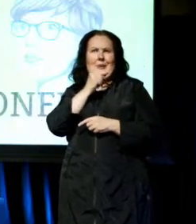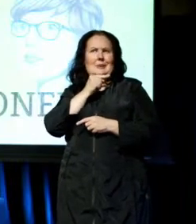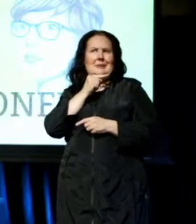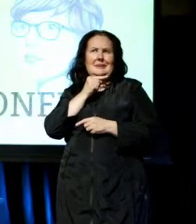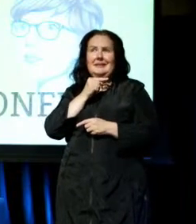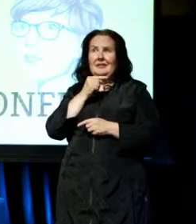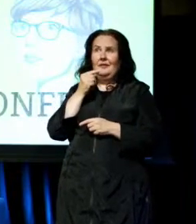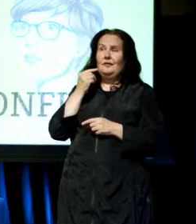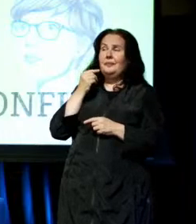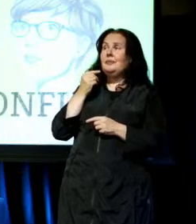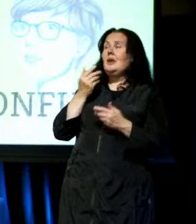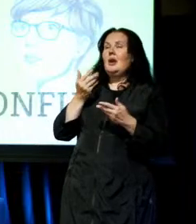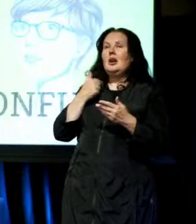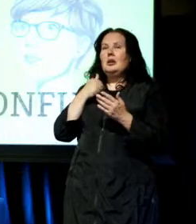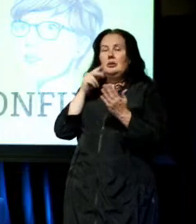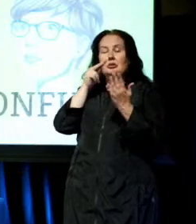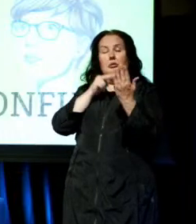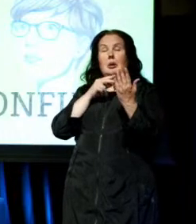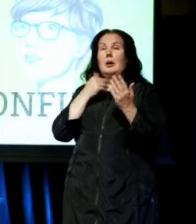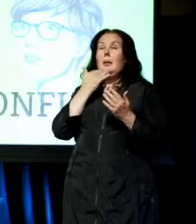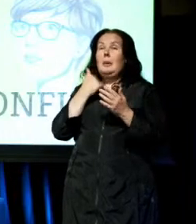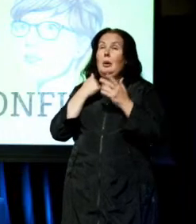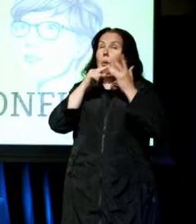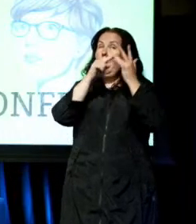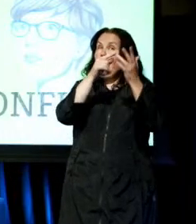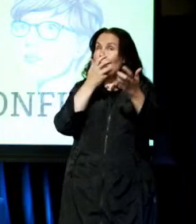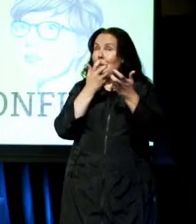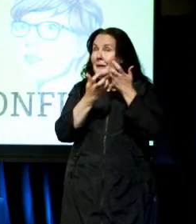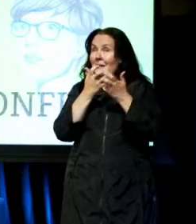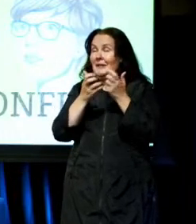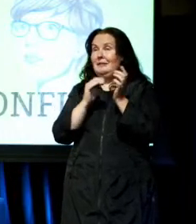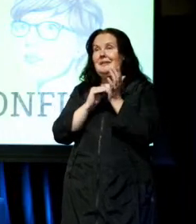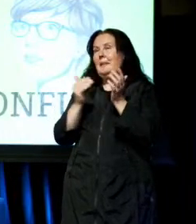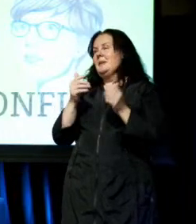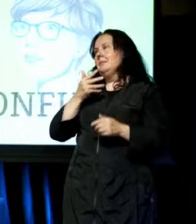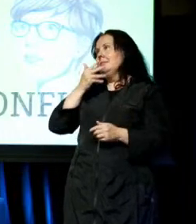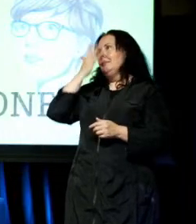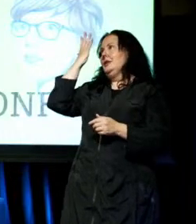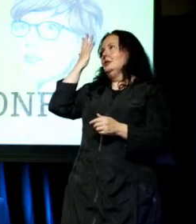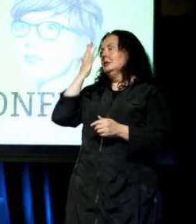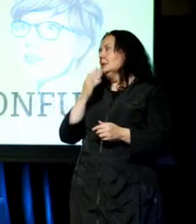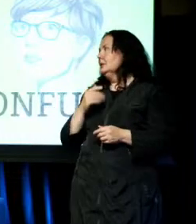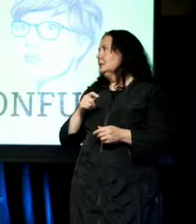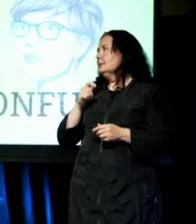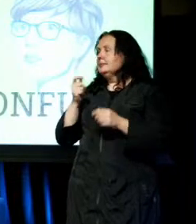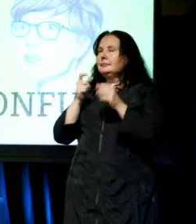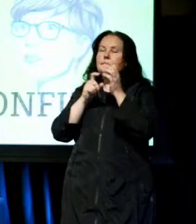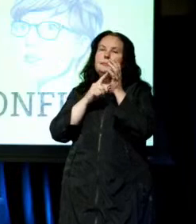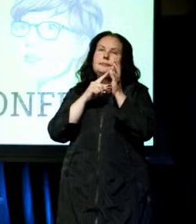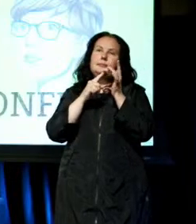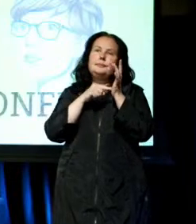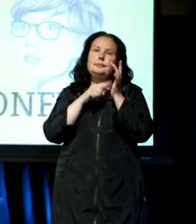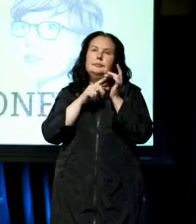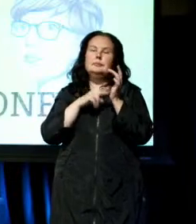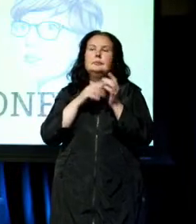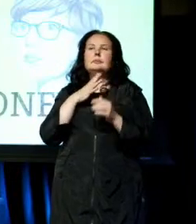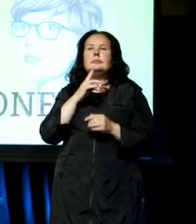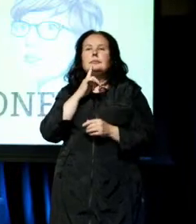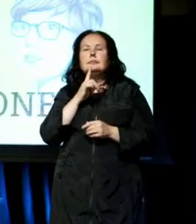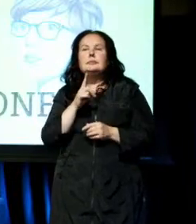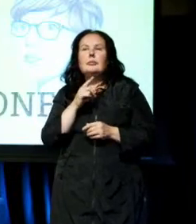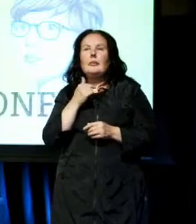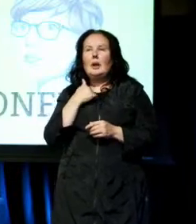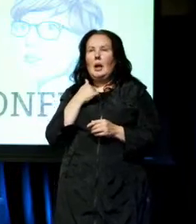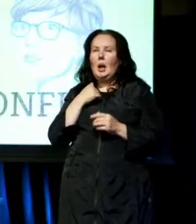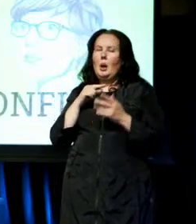I'm not going to read out my hex debt right now, but it is embarrassing. I've tried to forget mine. But I just wanted to say, I actually owe a lot